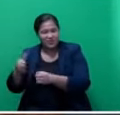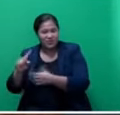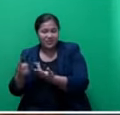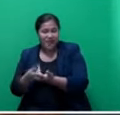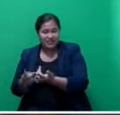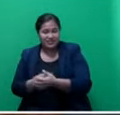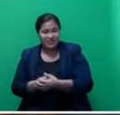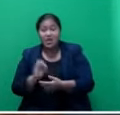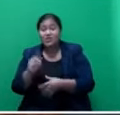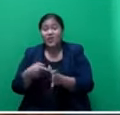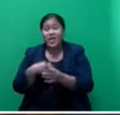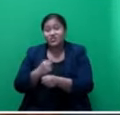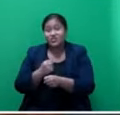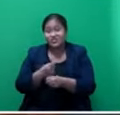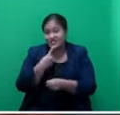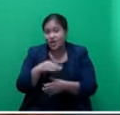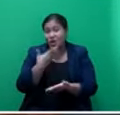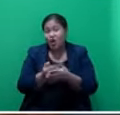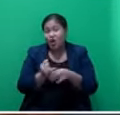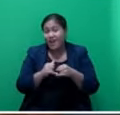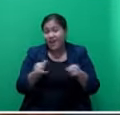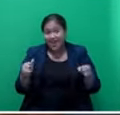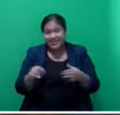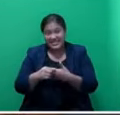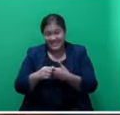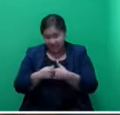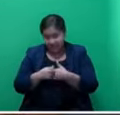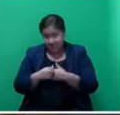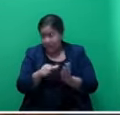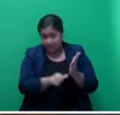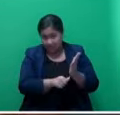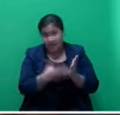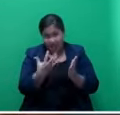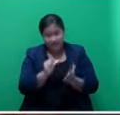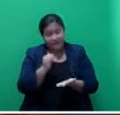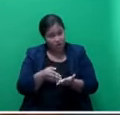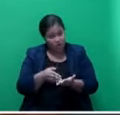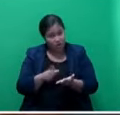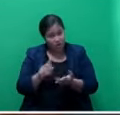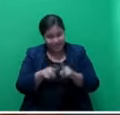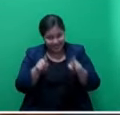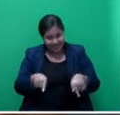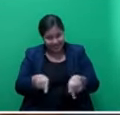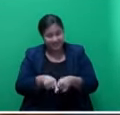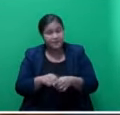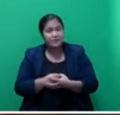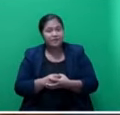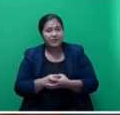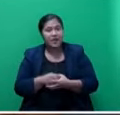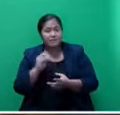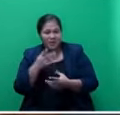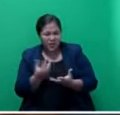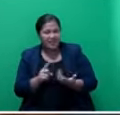Attorney General mentioned that the Online Safety Act deals with consent. Now, we have in the miscellaneous provisions, Honourable